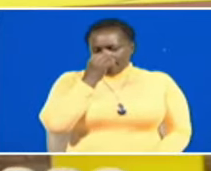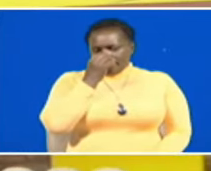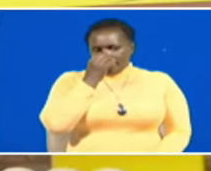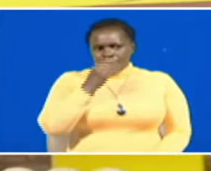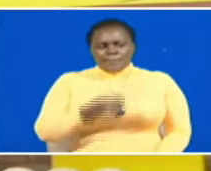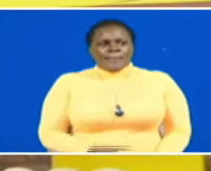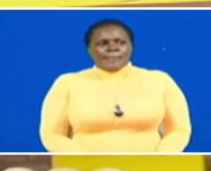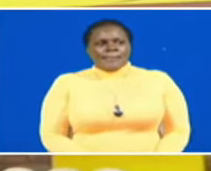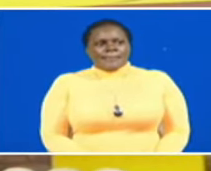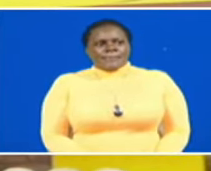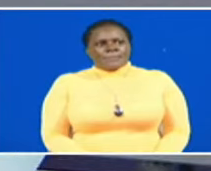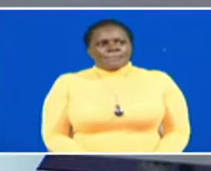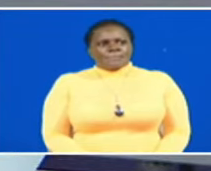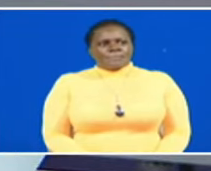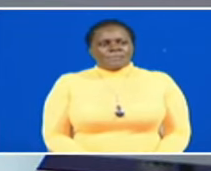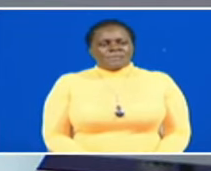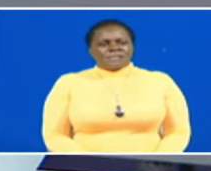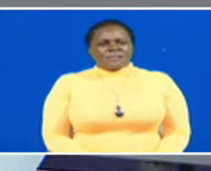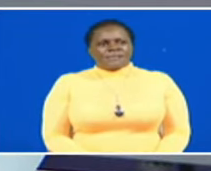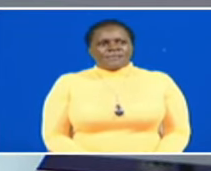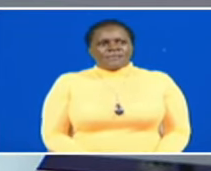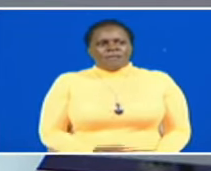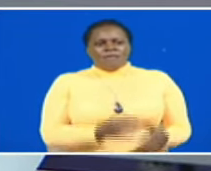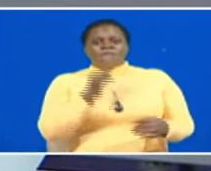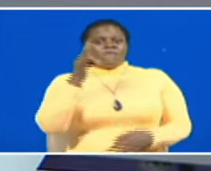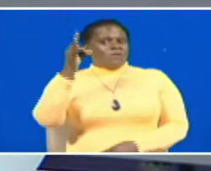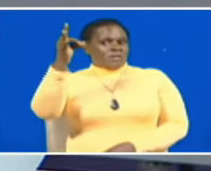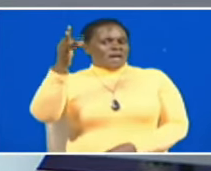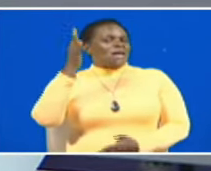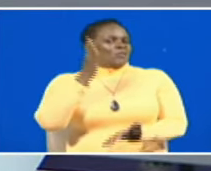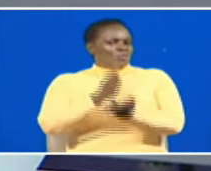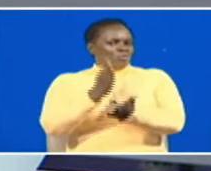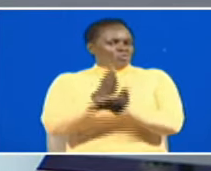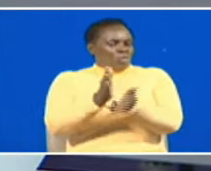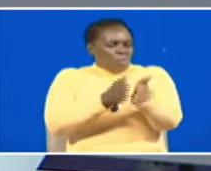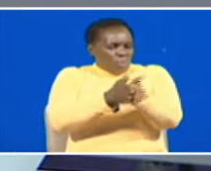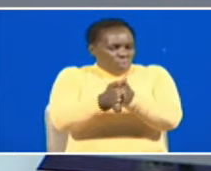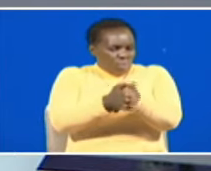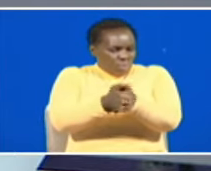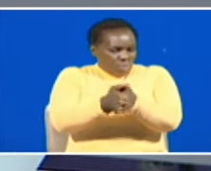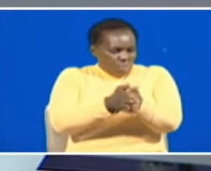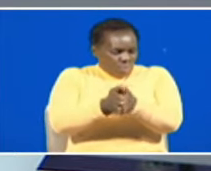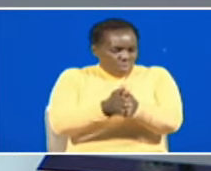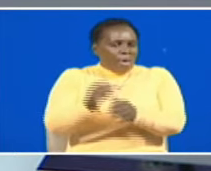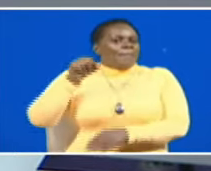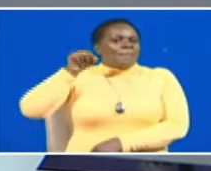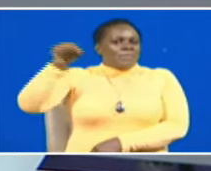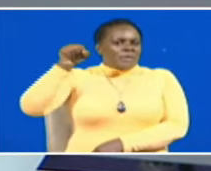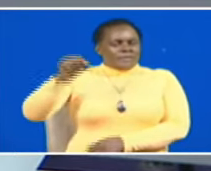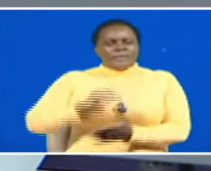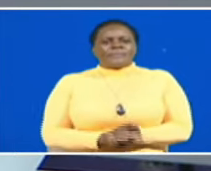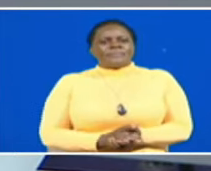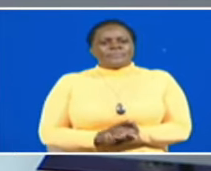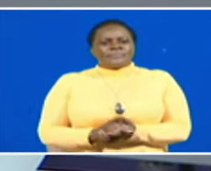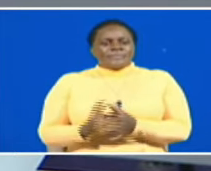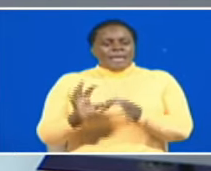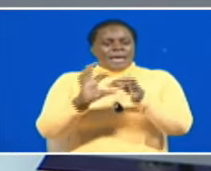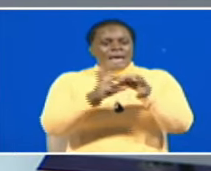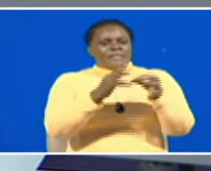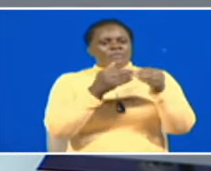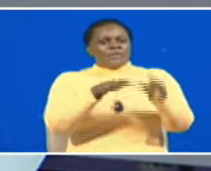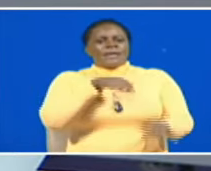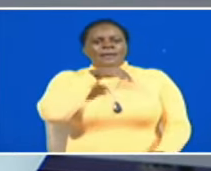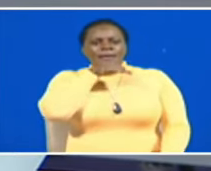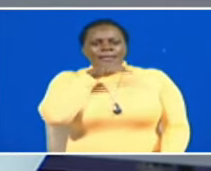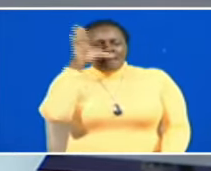News, Nairobi. Well, the coming days will definitely be very interesting. Still in politics, Azimio leader Raila Odinga has